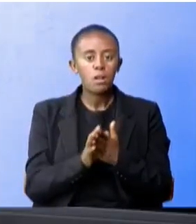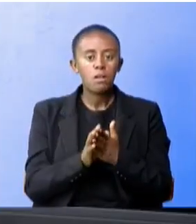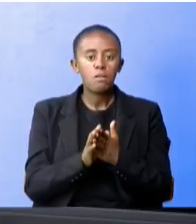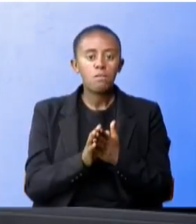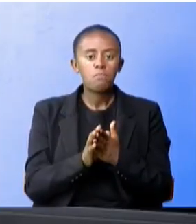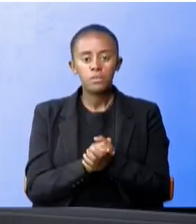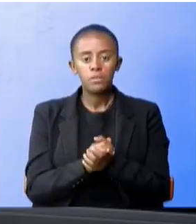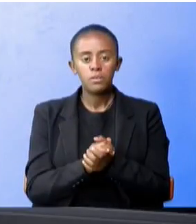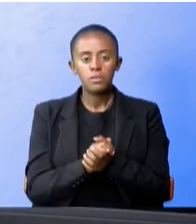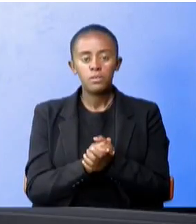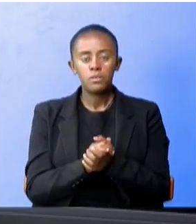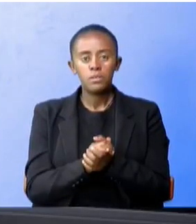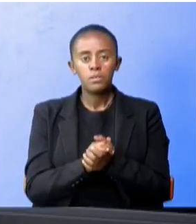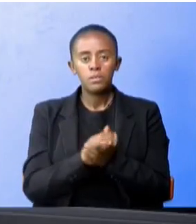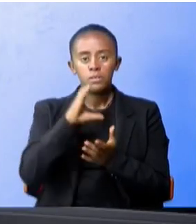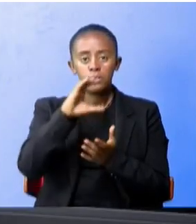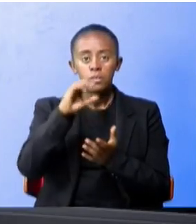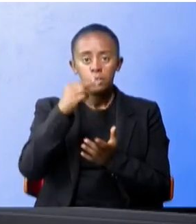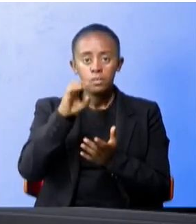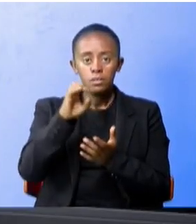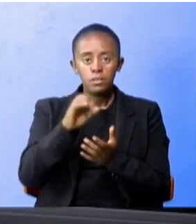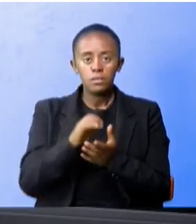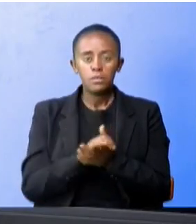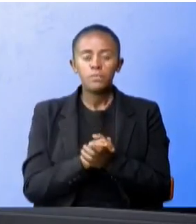For example, cheap